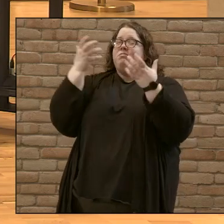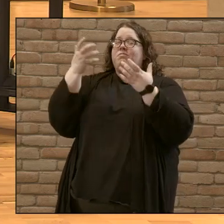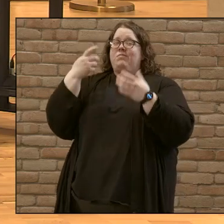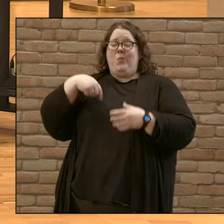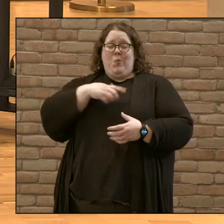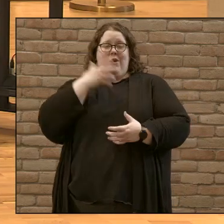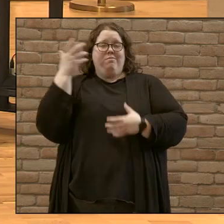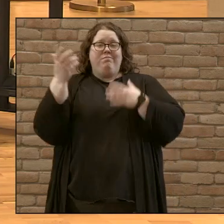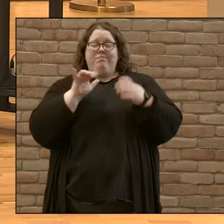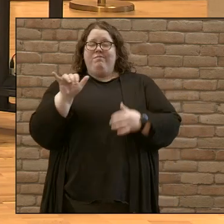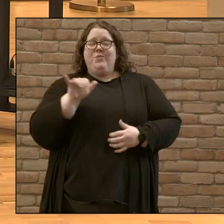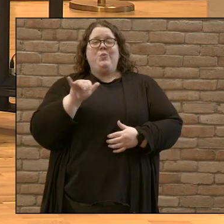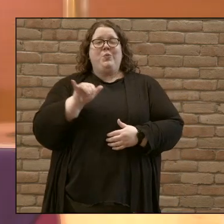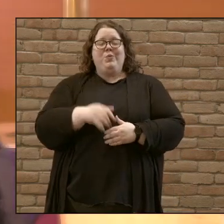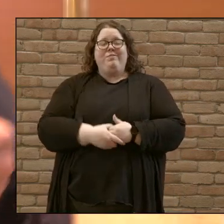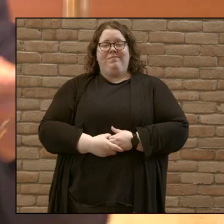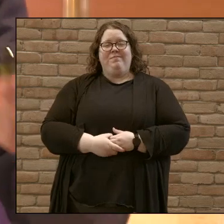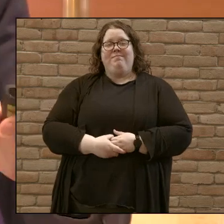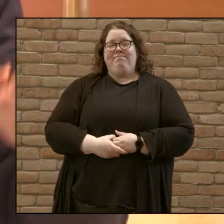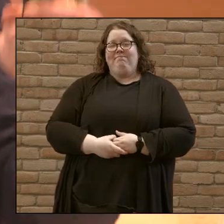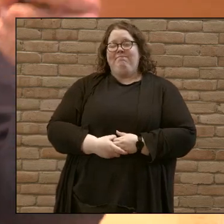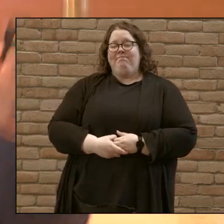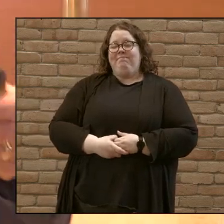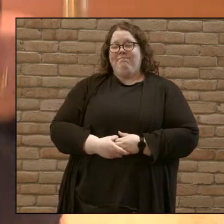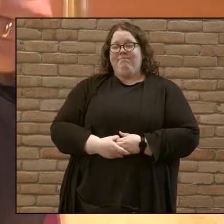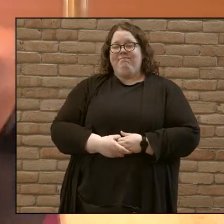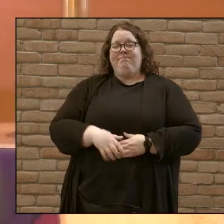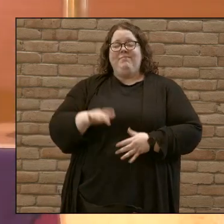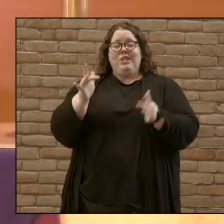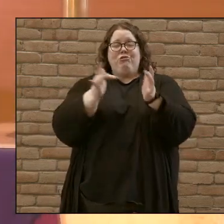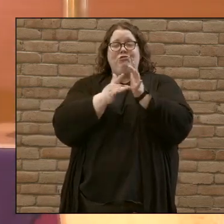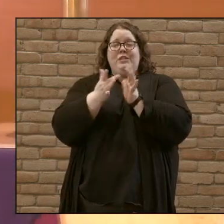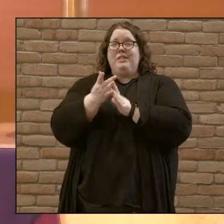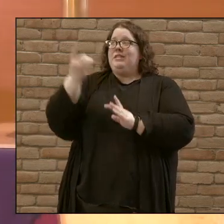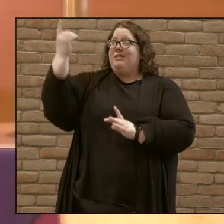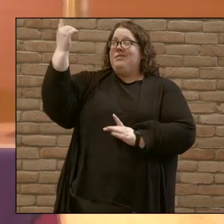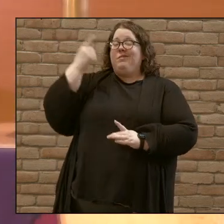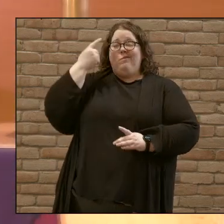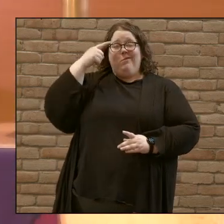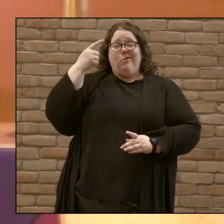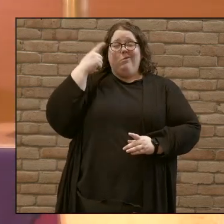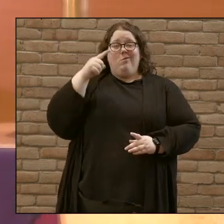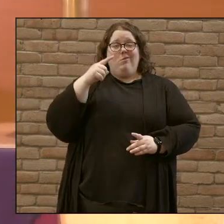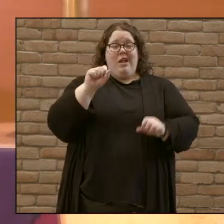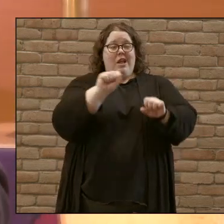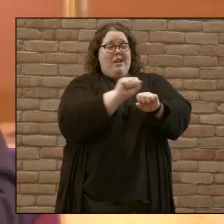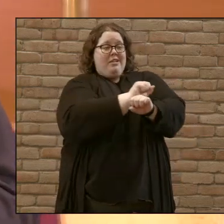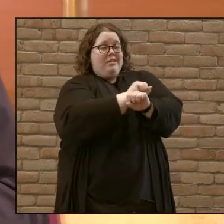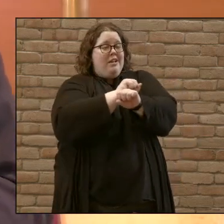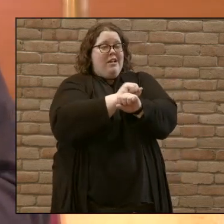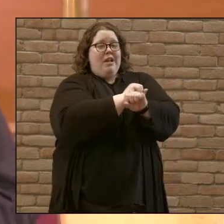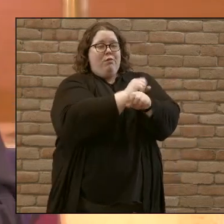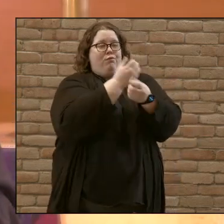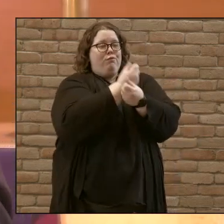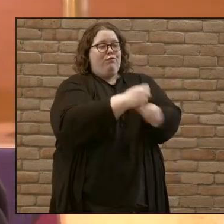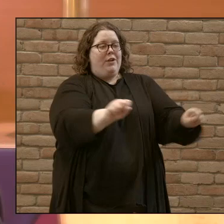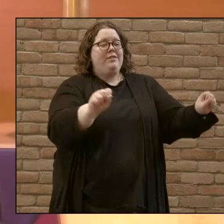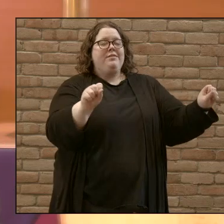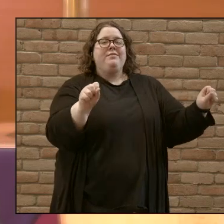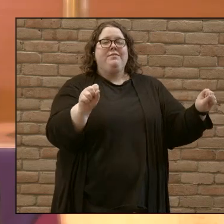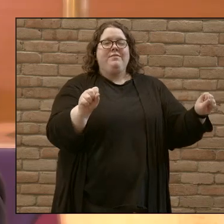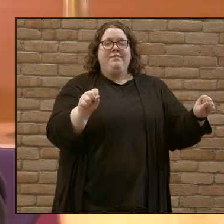see, Jesus came to set captives free. He came to set those